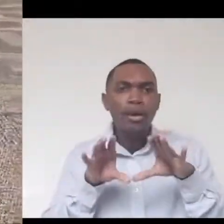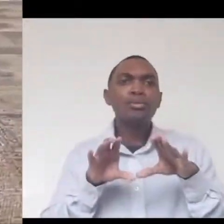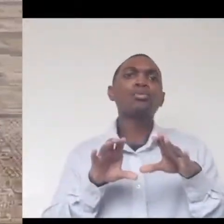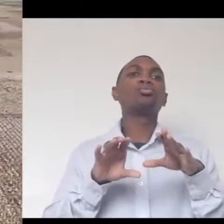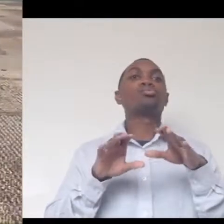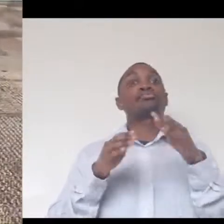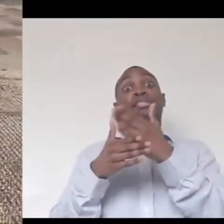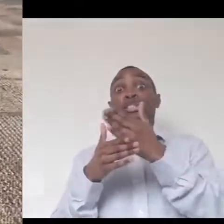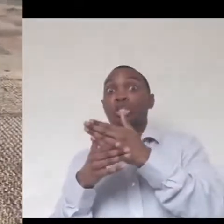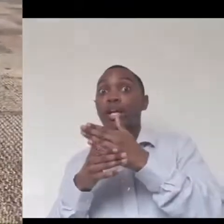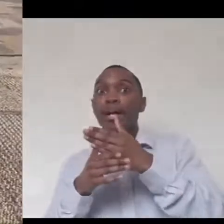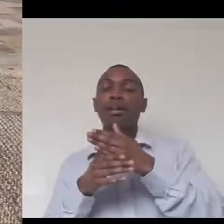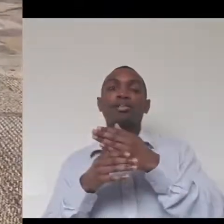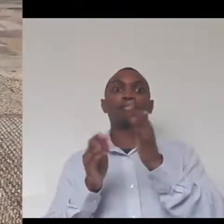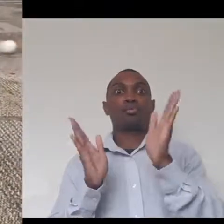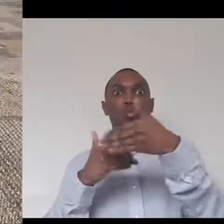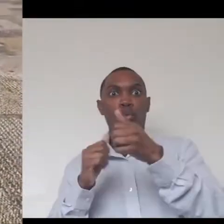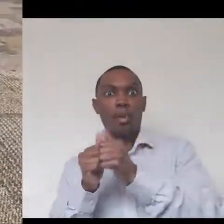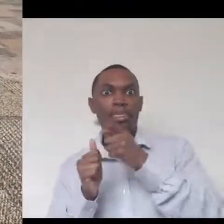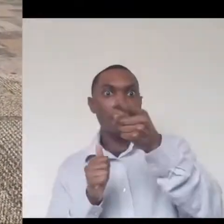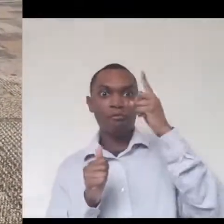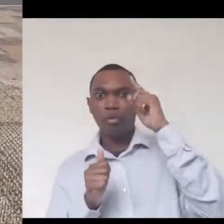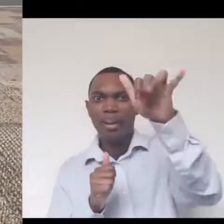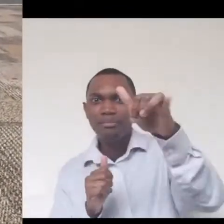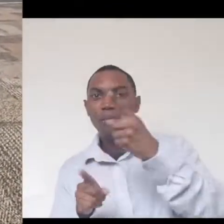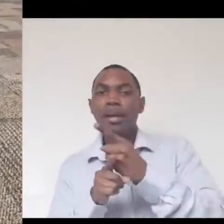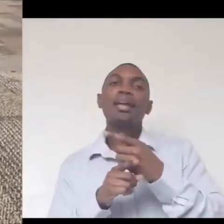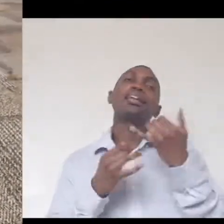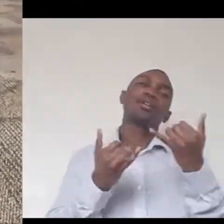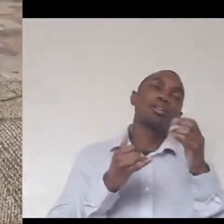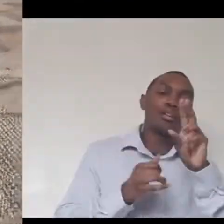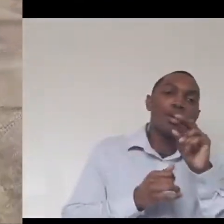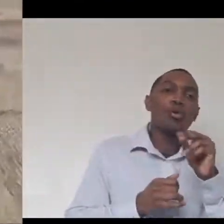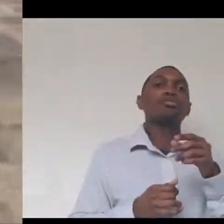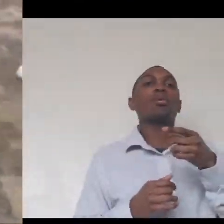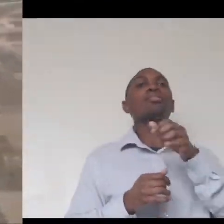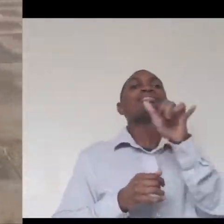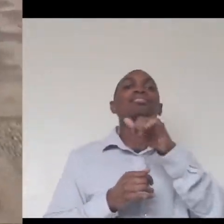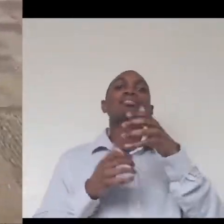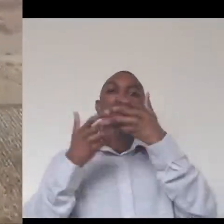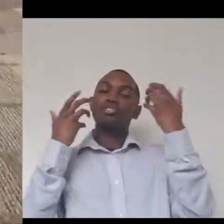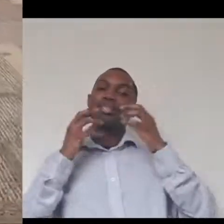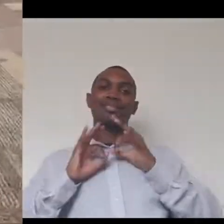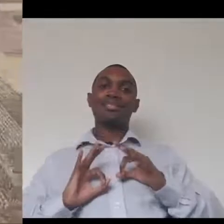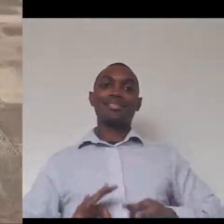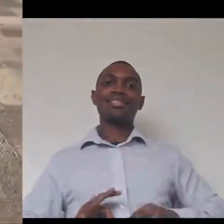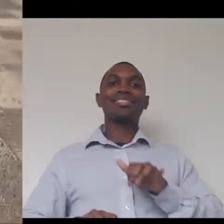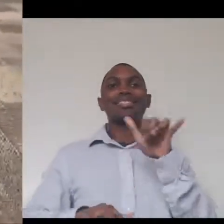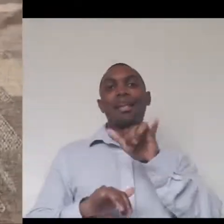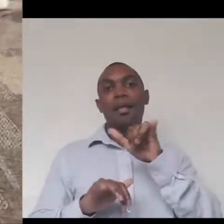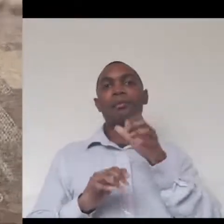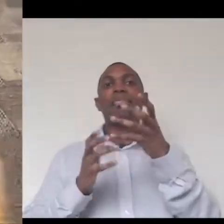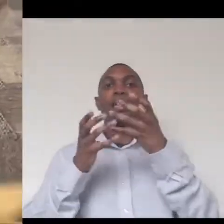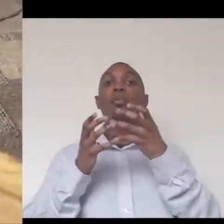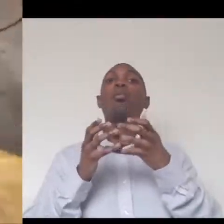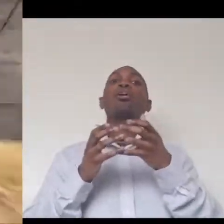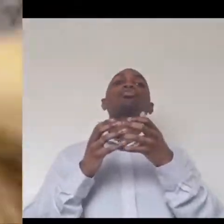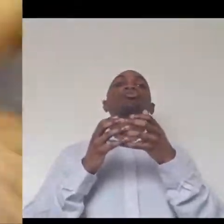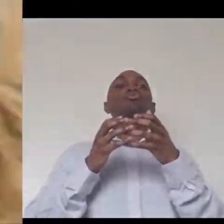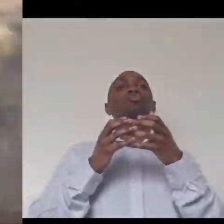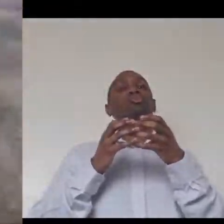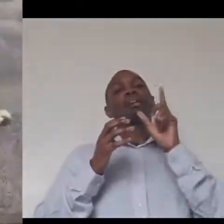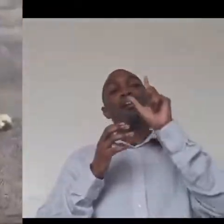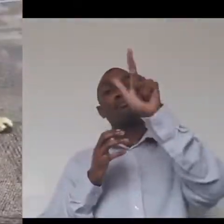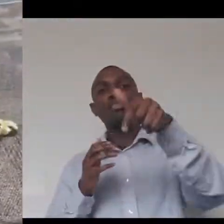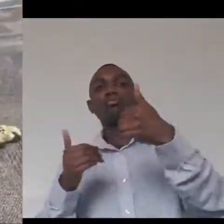and want to move on. And cheetahs, they naturally will separate from their siblings and their mom when they're about